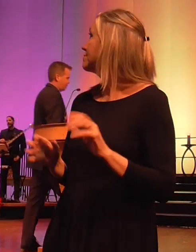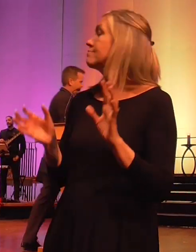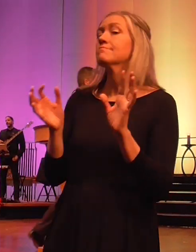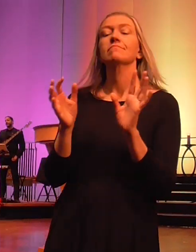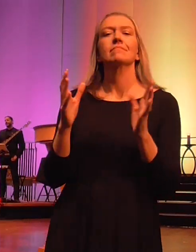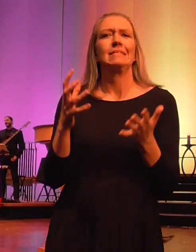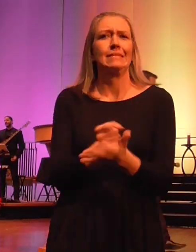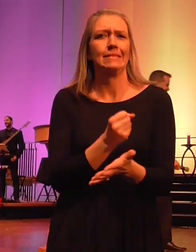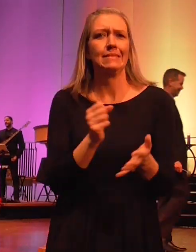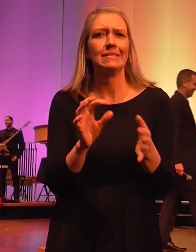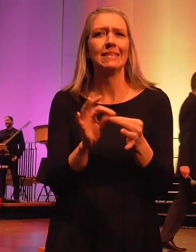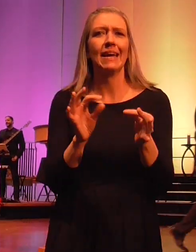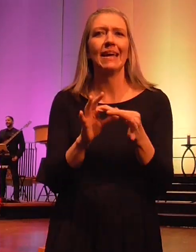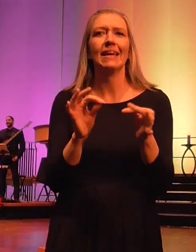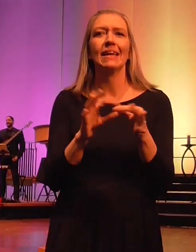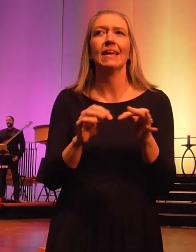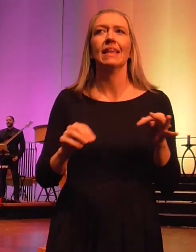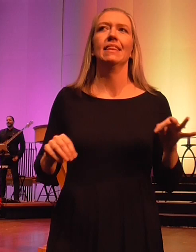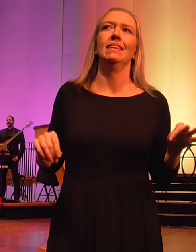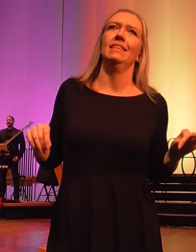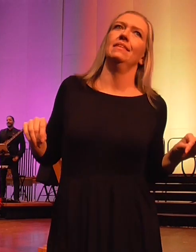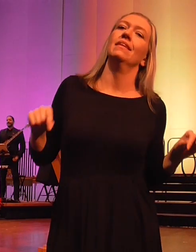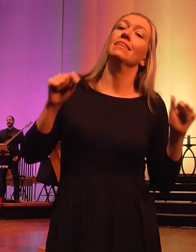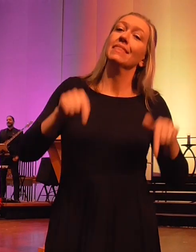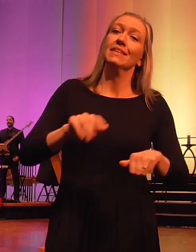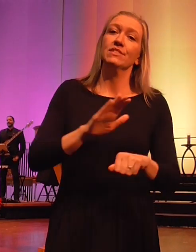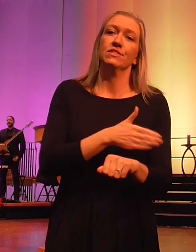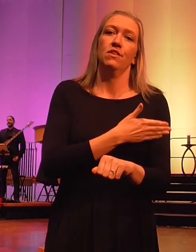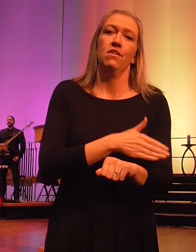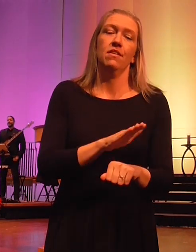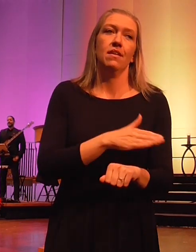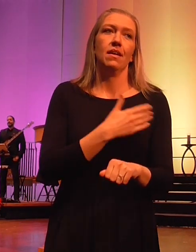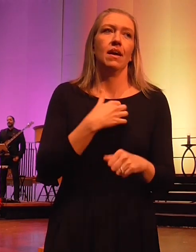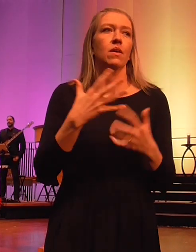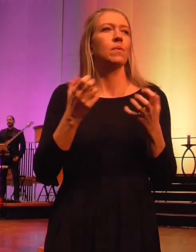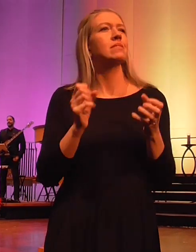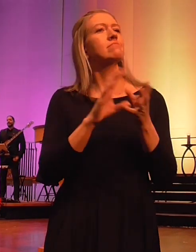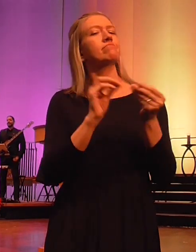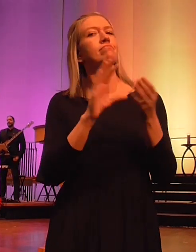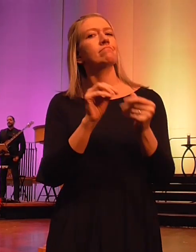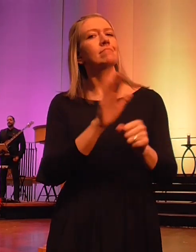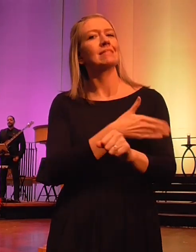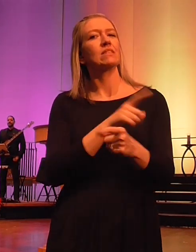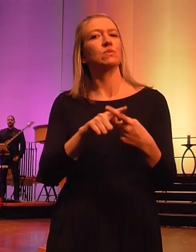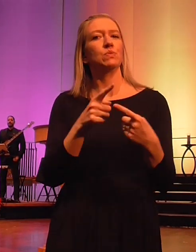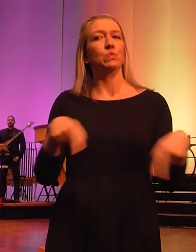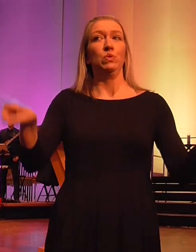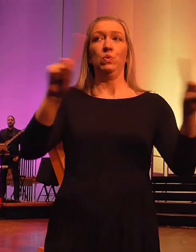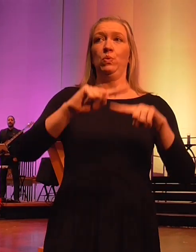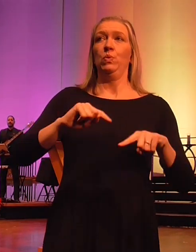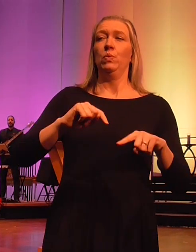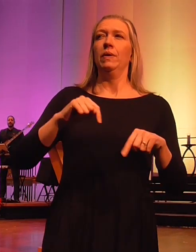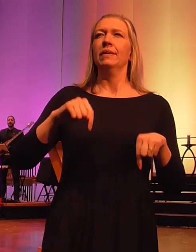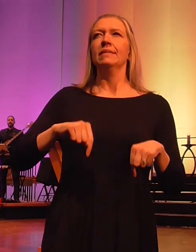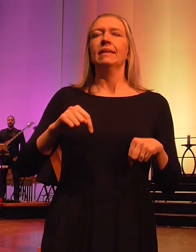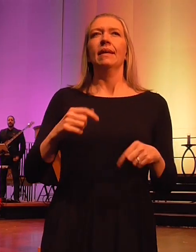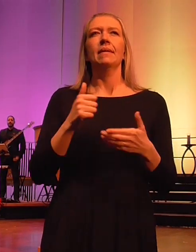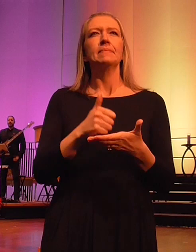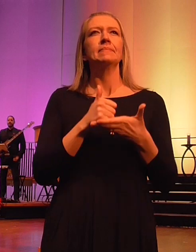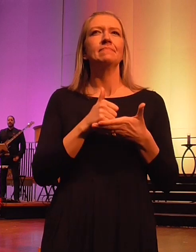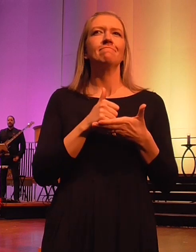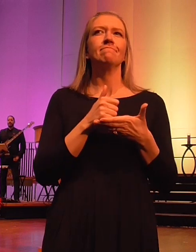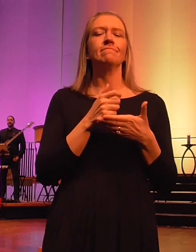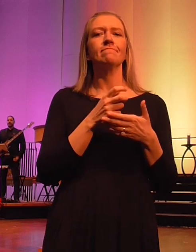say, this is a song I want to sing to all of you and to all of us. It kind of sends us into